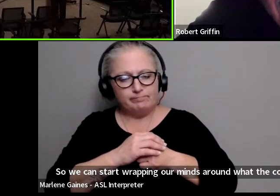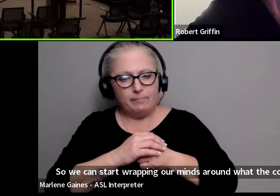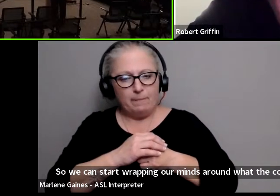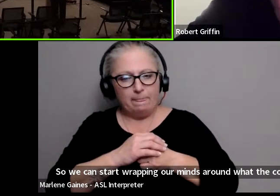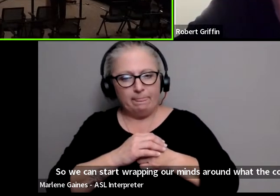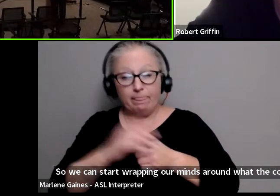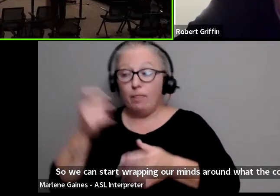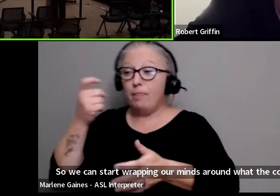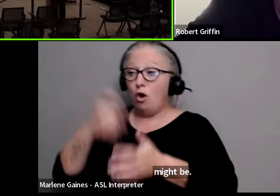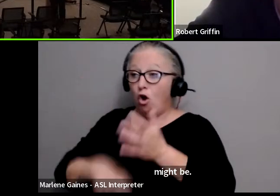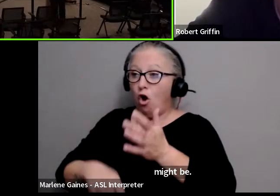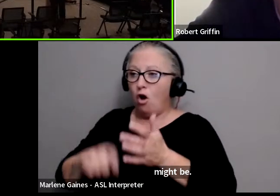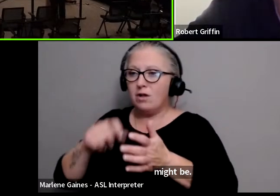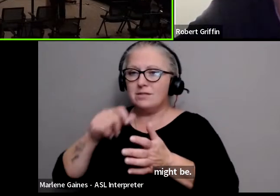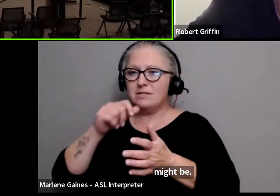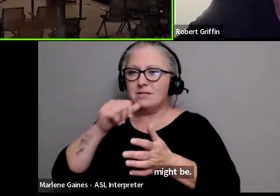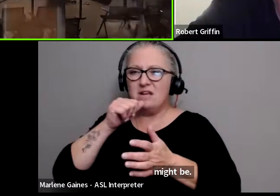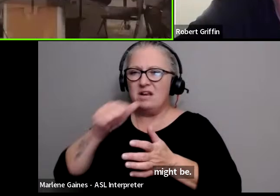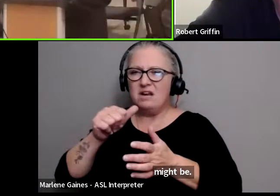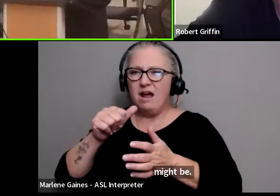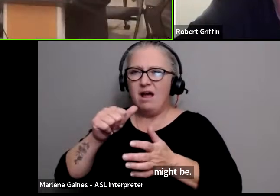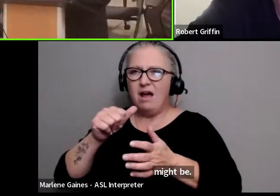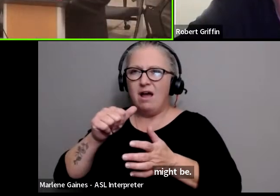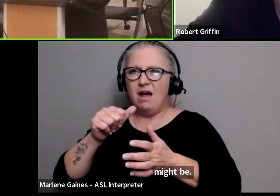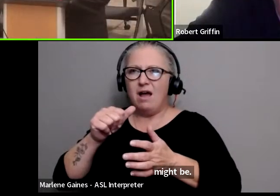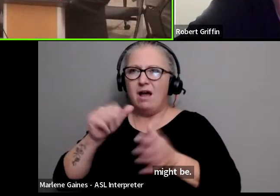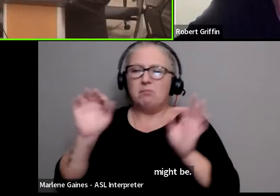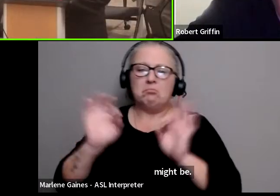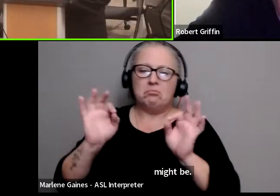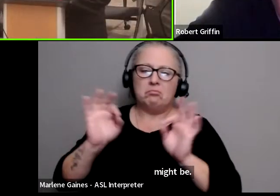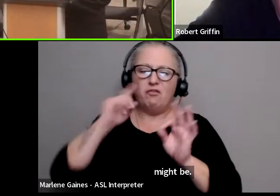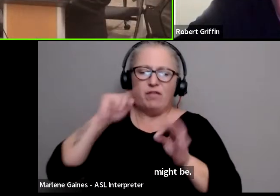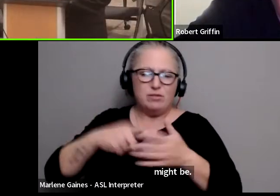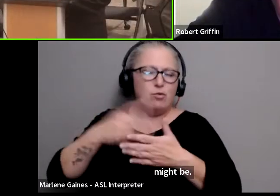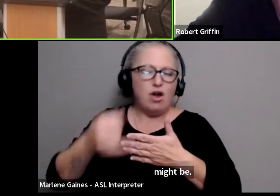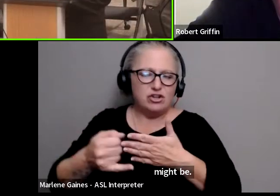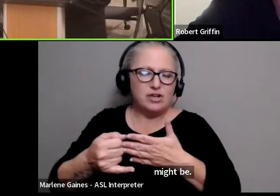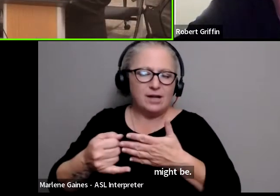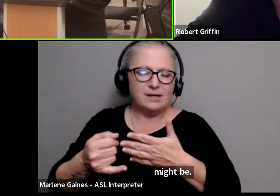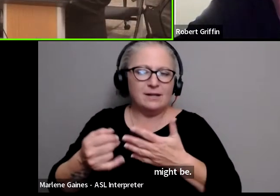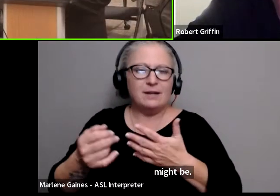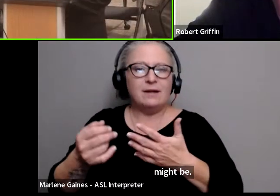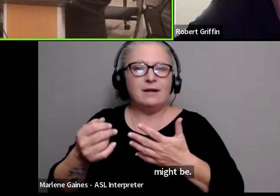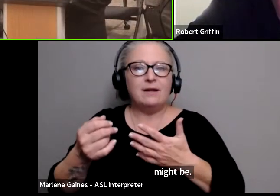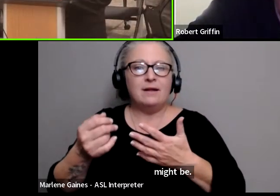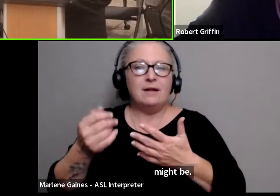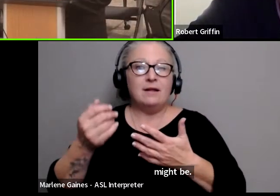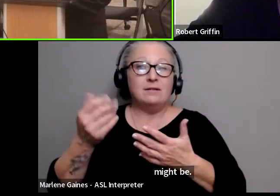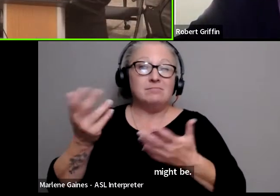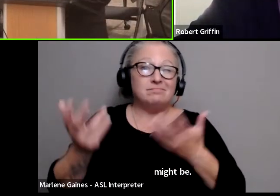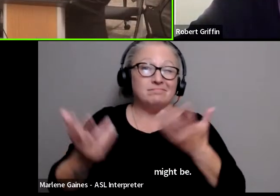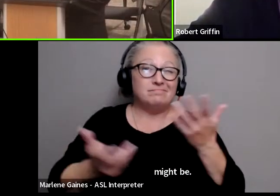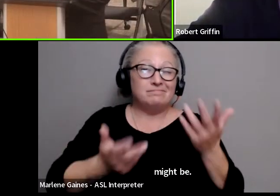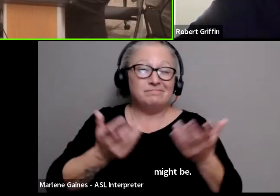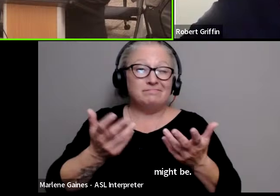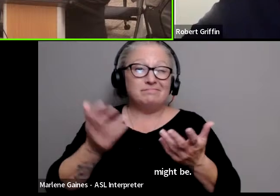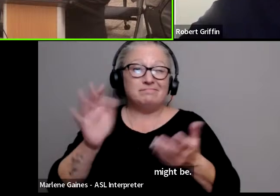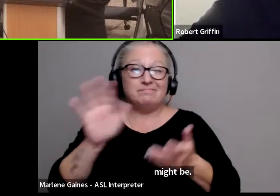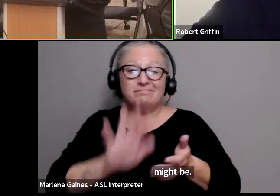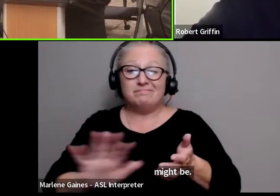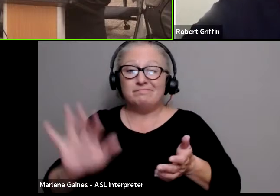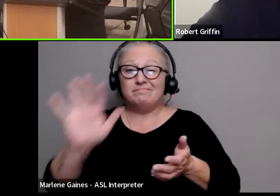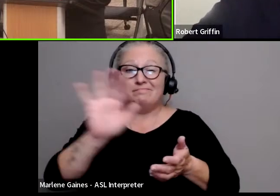So the cost is not insignificant on these projects. We're probably talking in the neighborhood